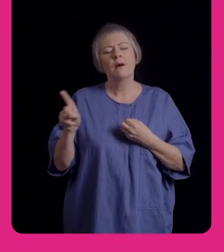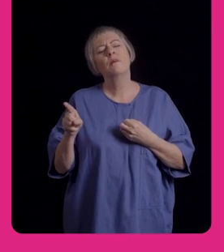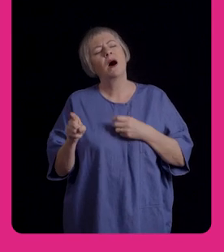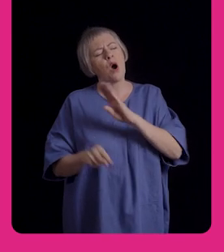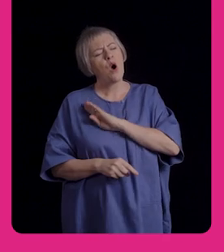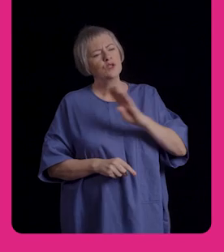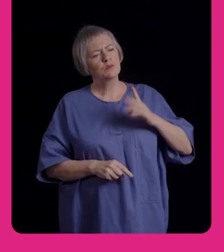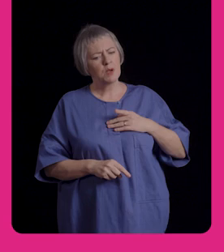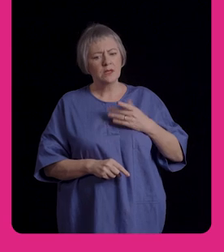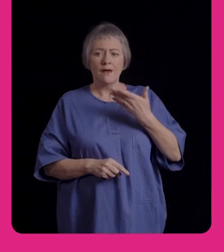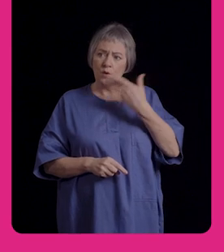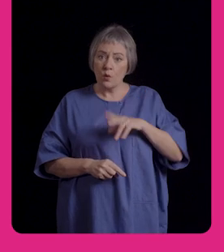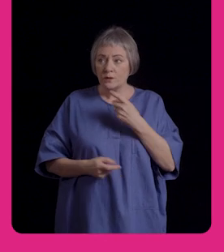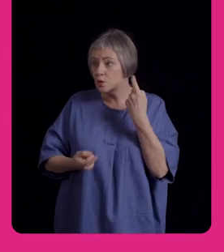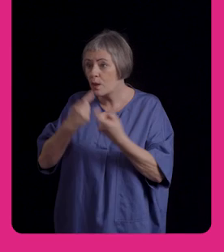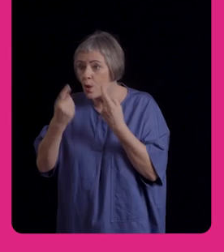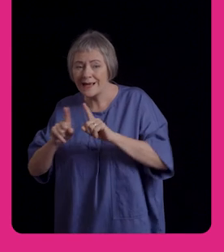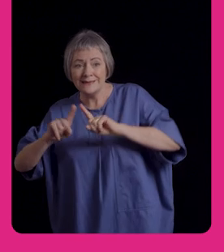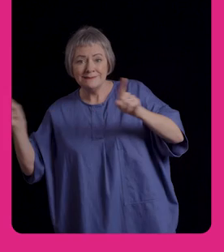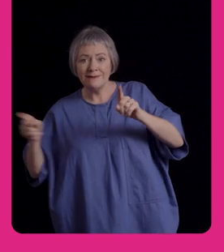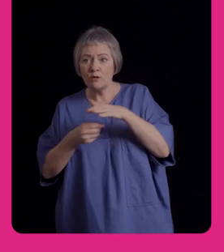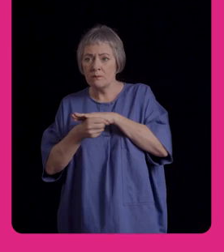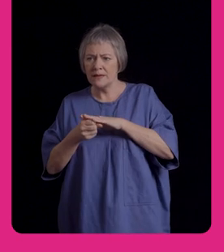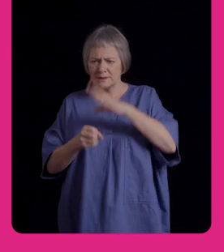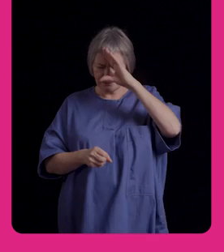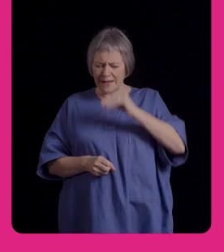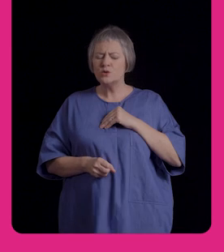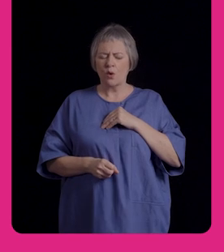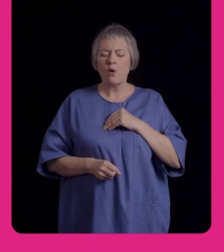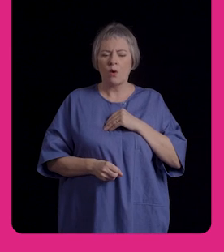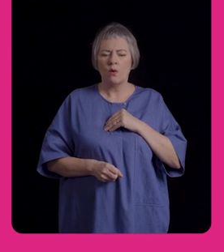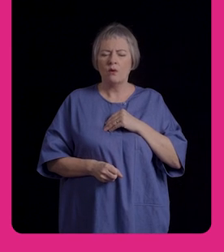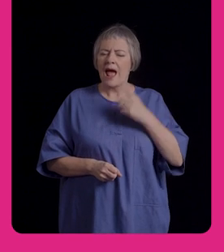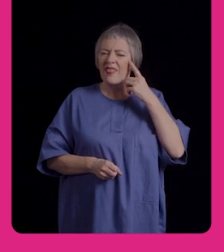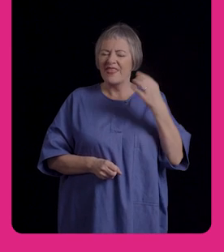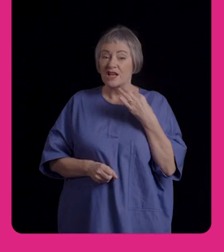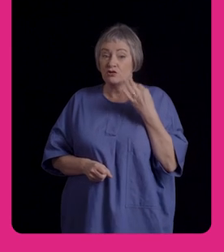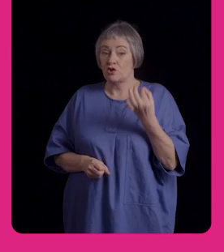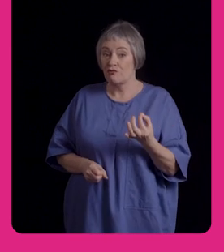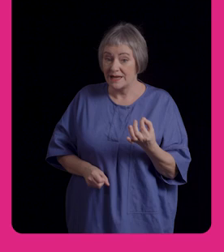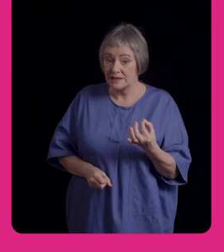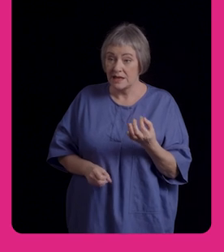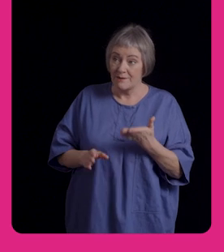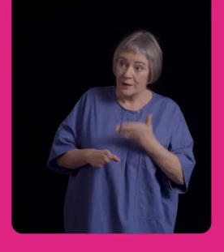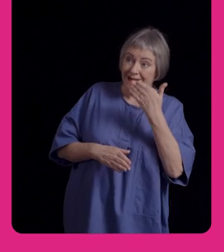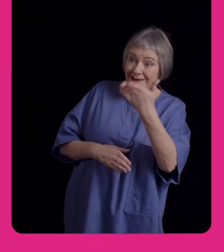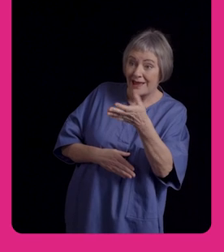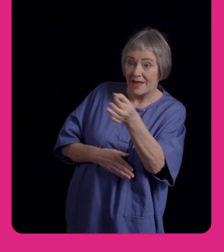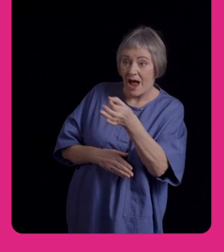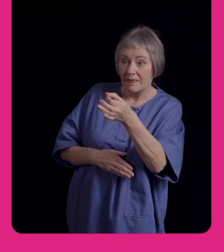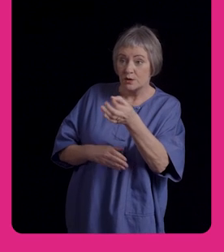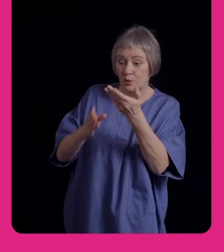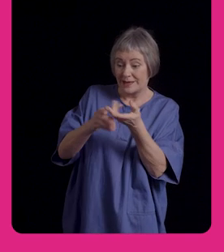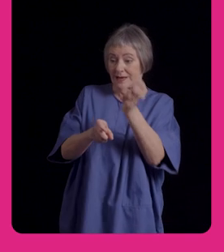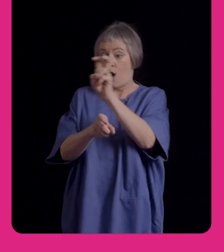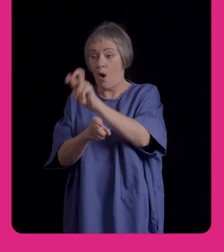But Osborne, if you wish to scout in different places, please let us know. I think it's a risk. Our mission is to get to, if we can get to the island, we can get